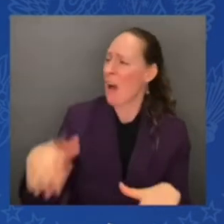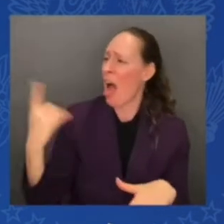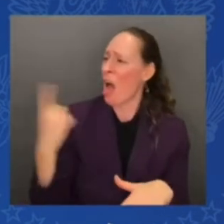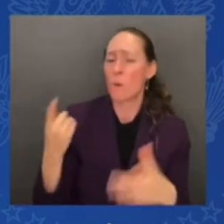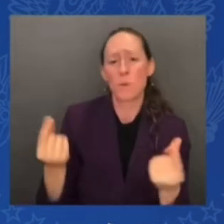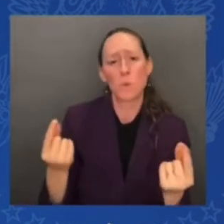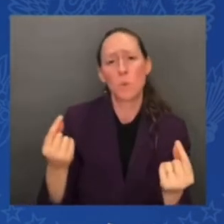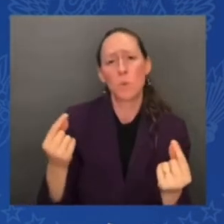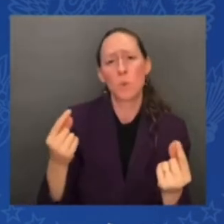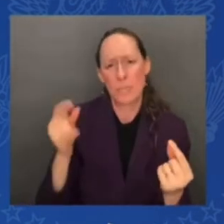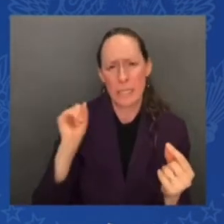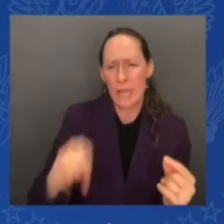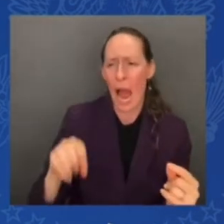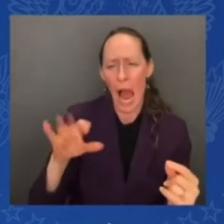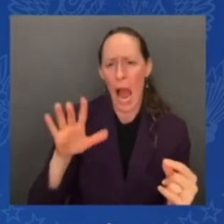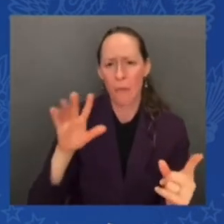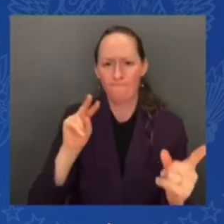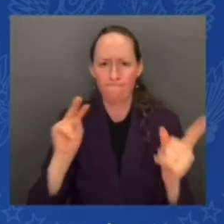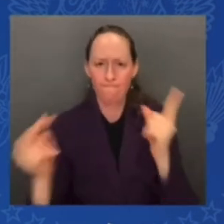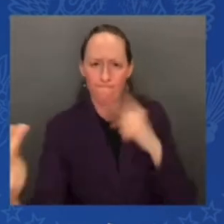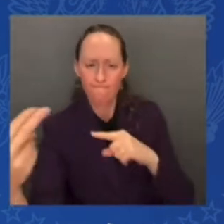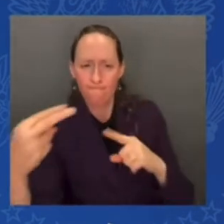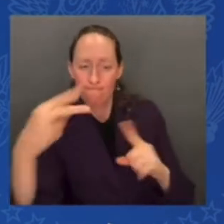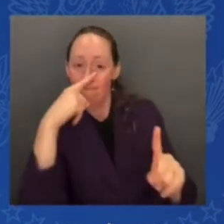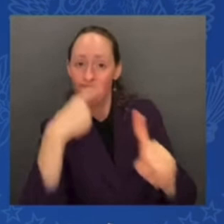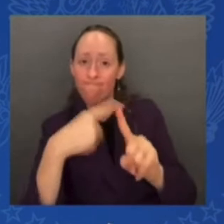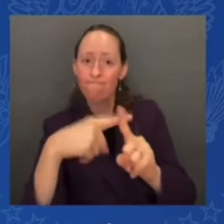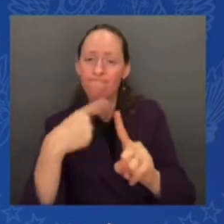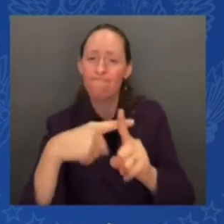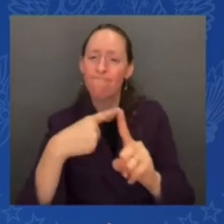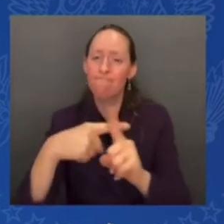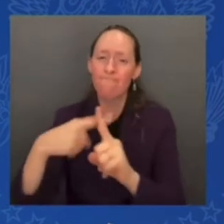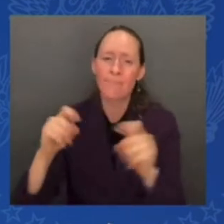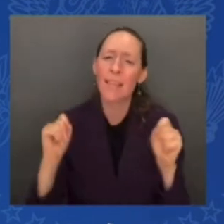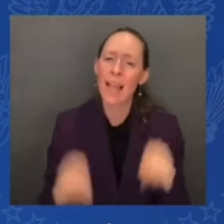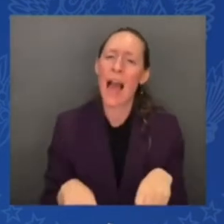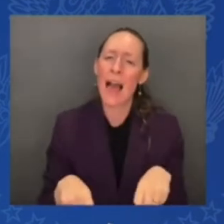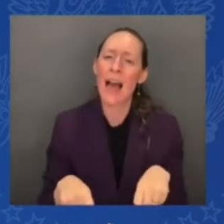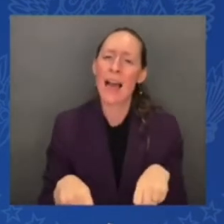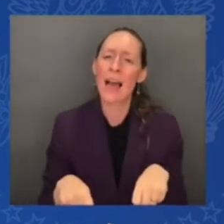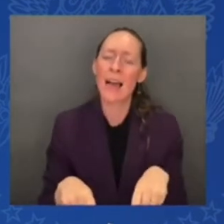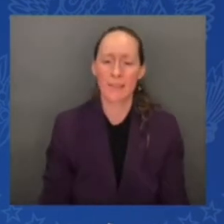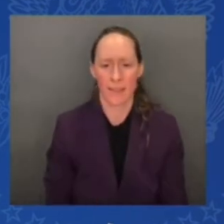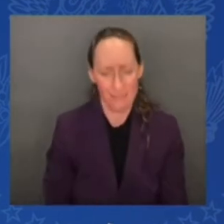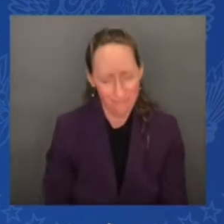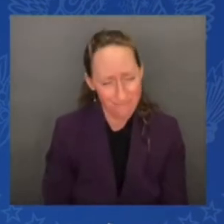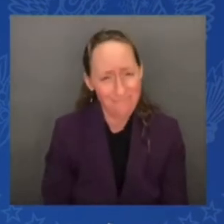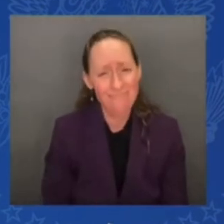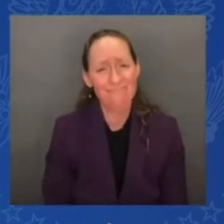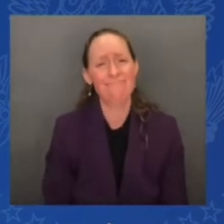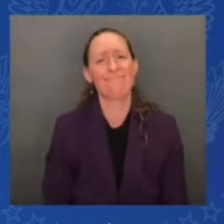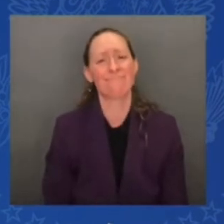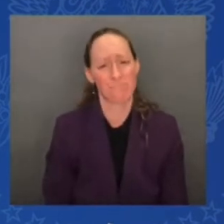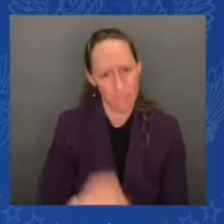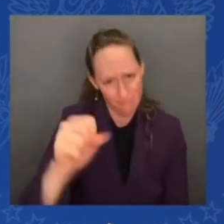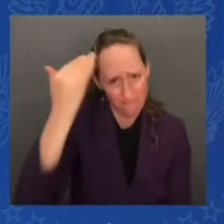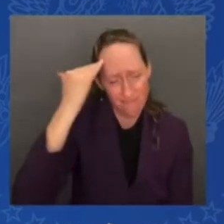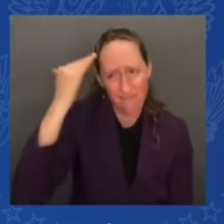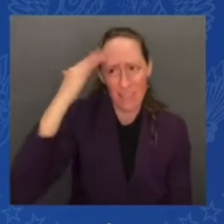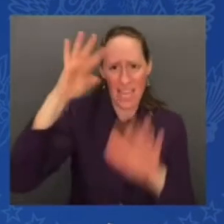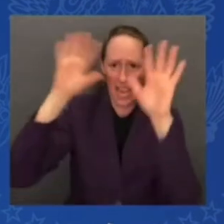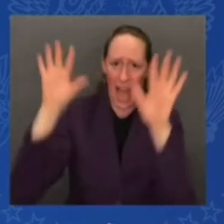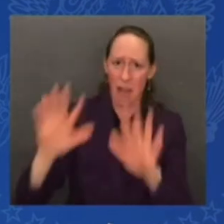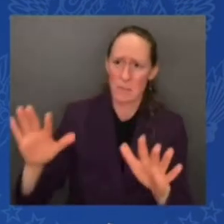as a consequence of this problem we're facing. What Arcosa is doing here is part of a much broader clean